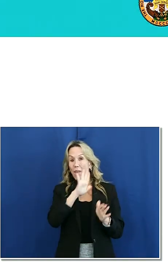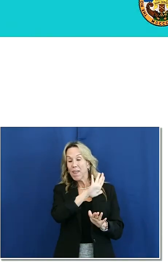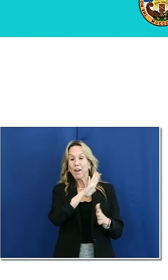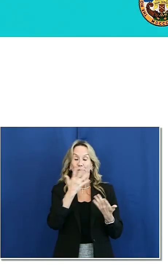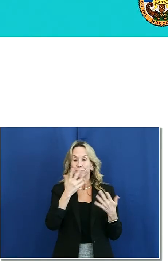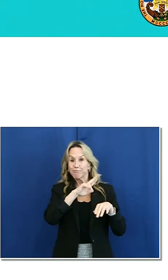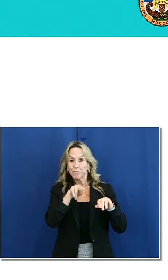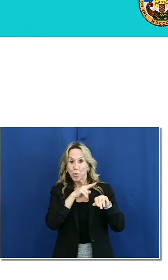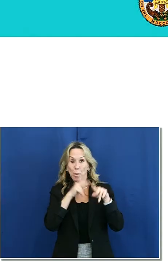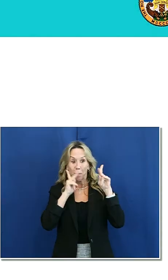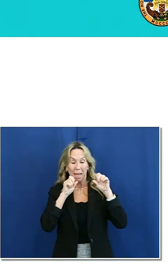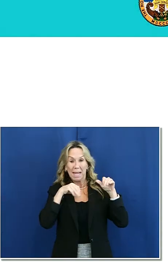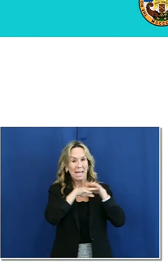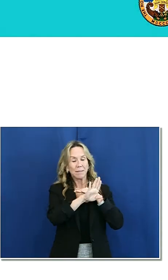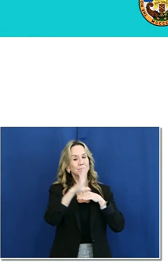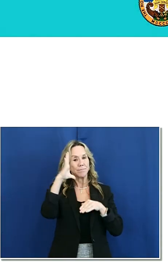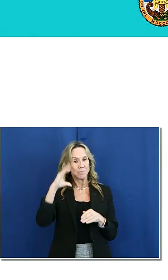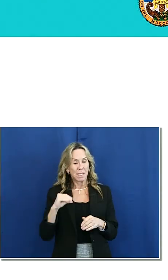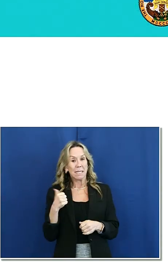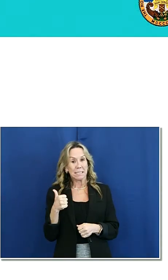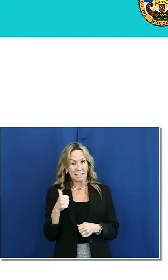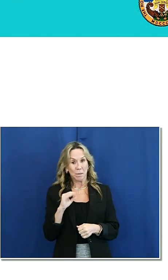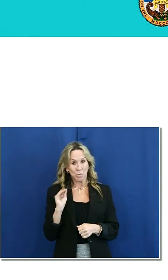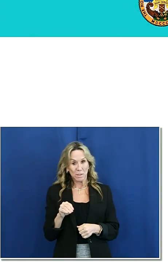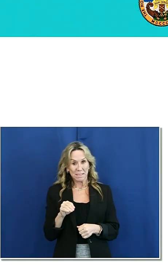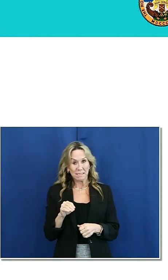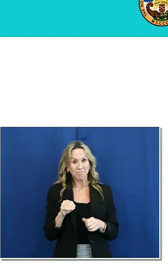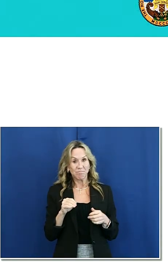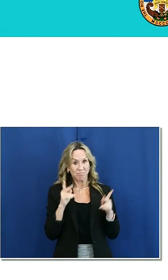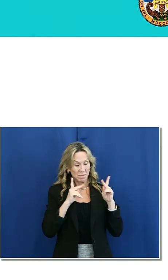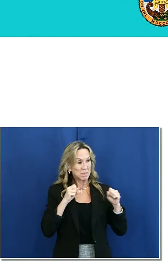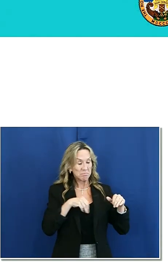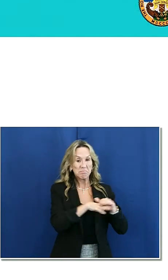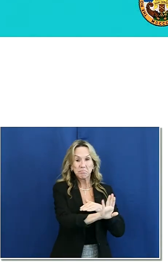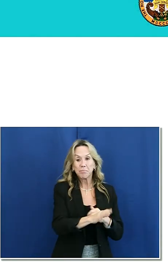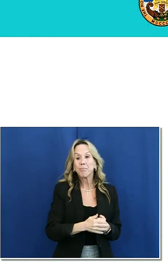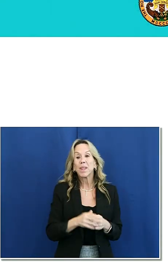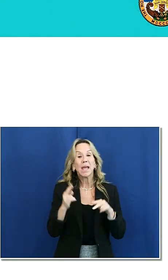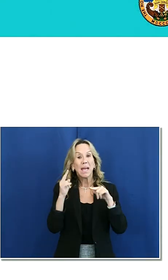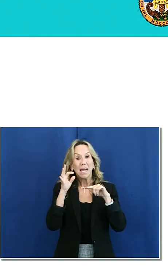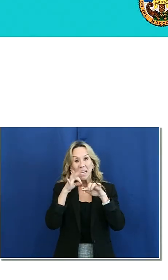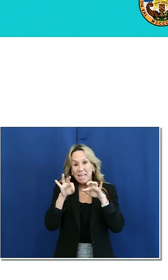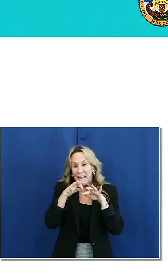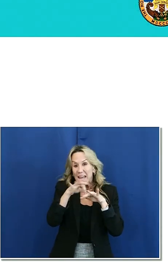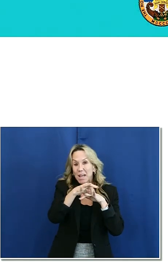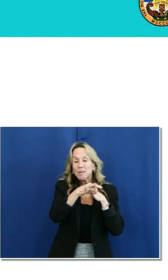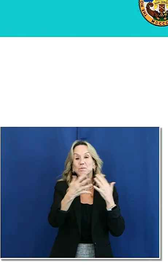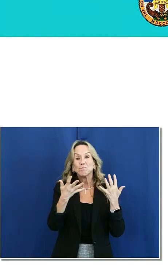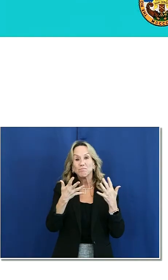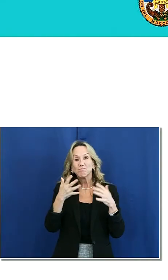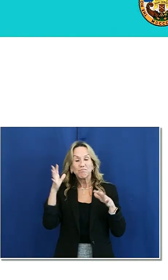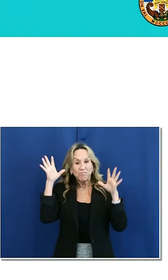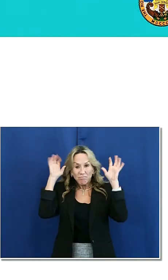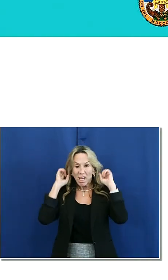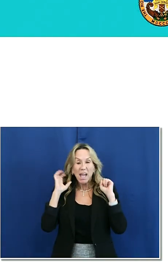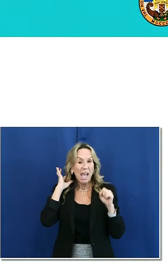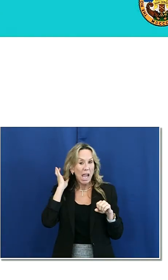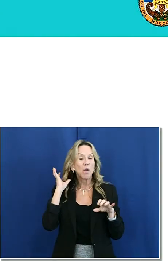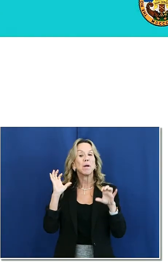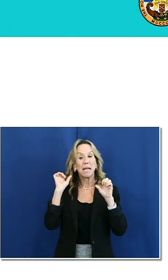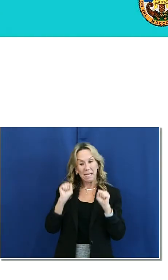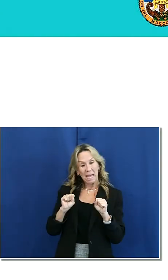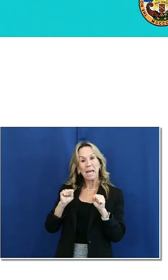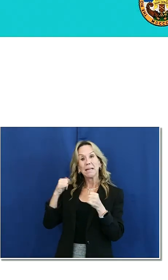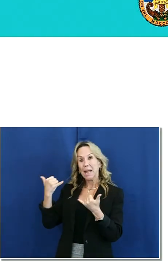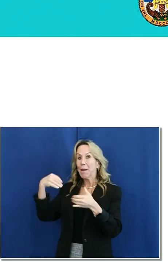Hair salons and barbershops and nail salons will be allowed to operate indoors with modifications. And in the